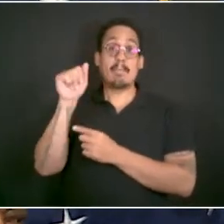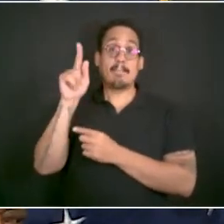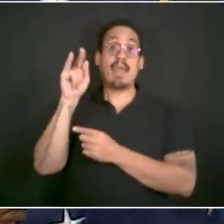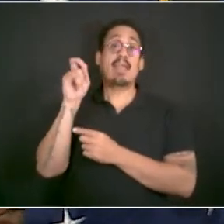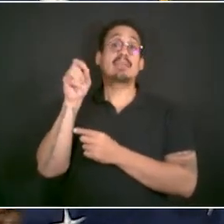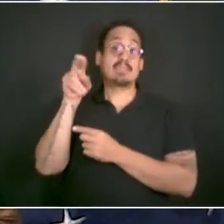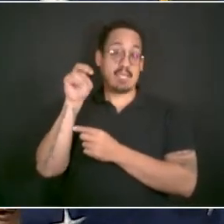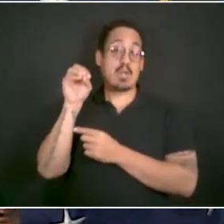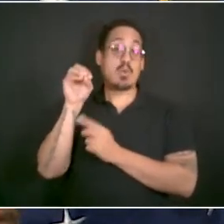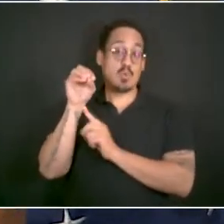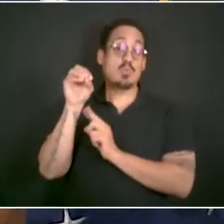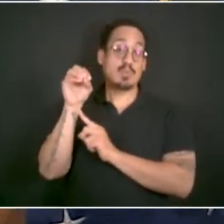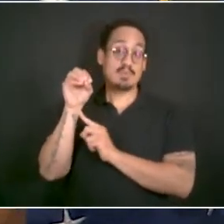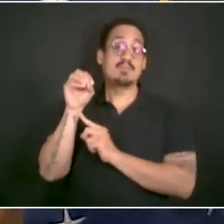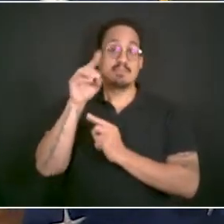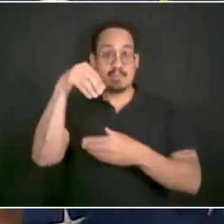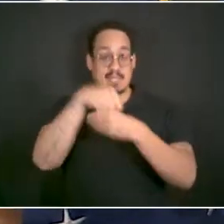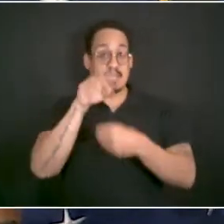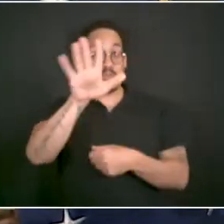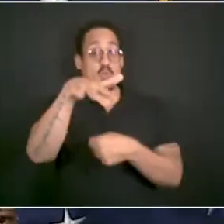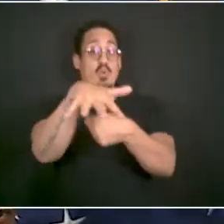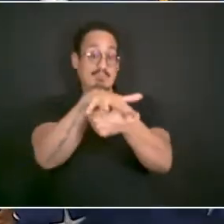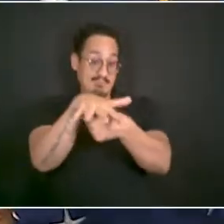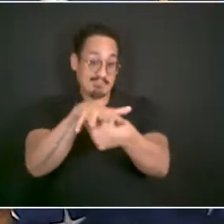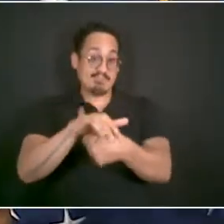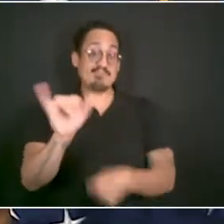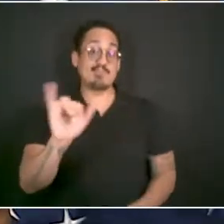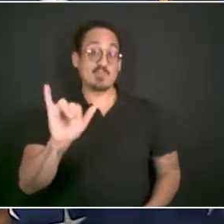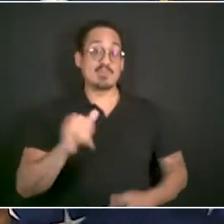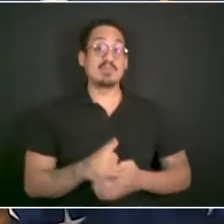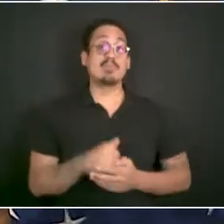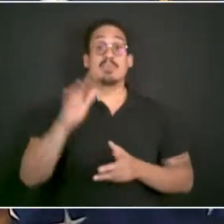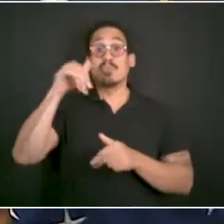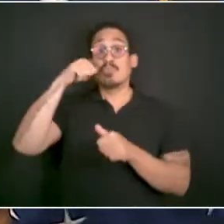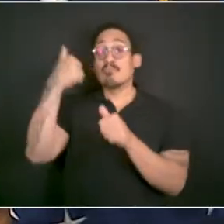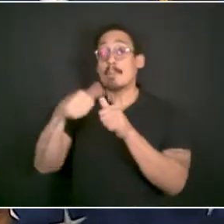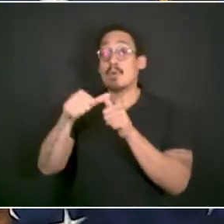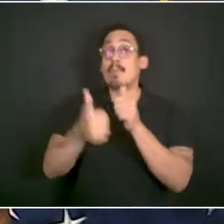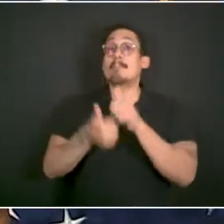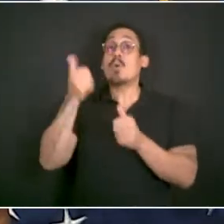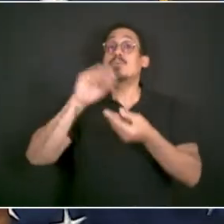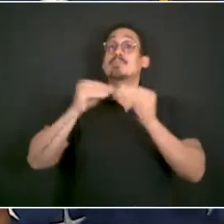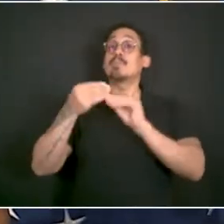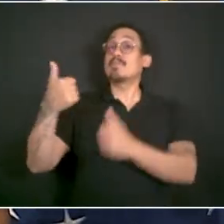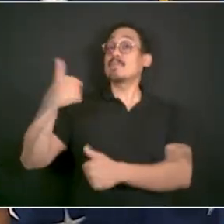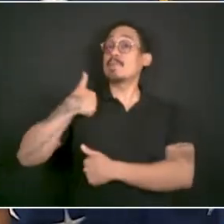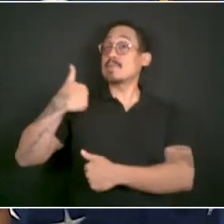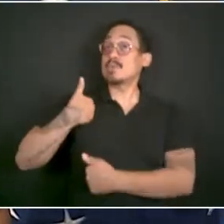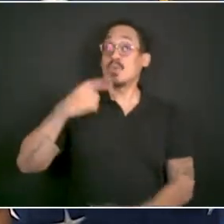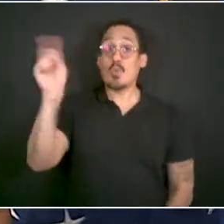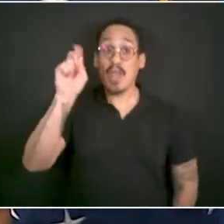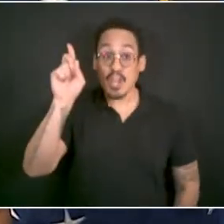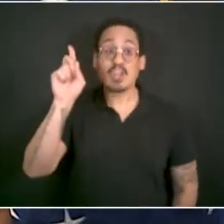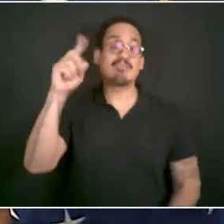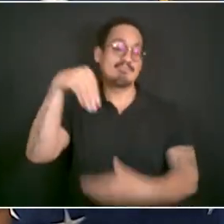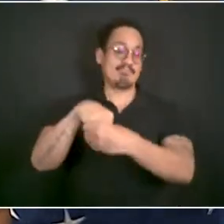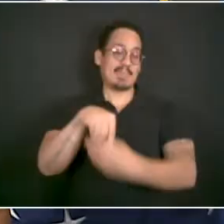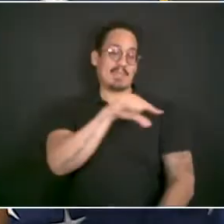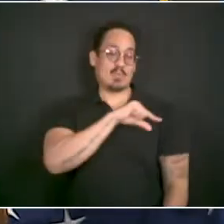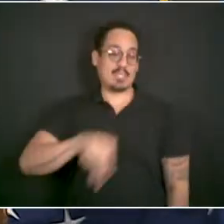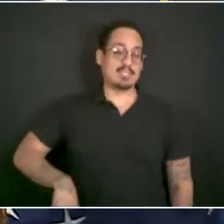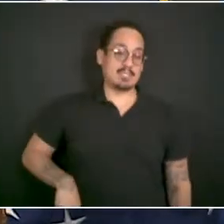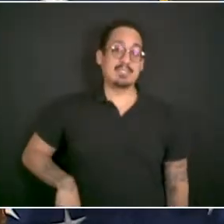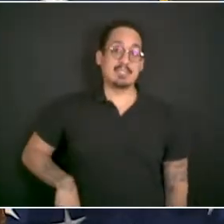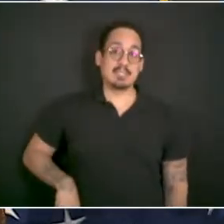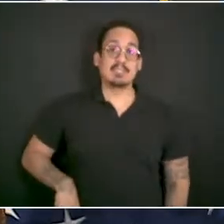Highest concentration of veterans is in Queens. Highest concentration in Queens is in the councilwoman's district. Calling out Chair of the Veterans